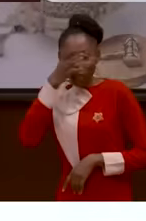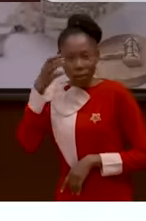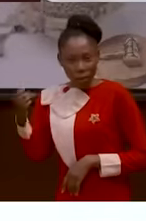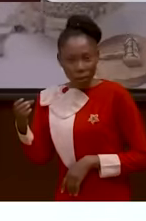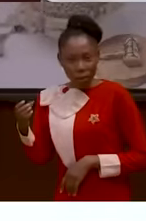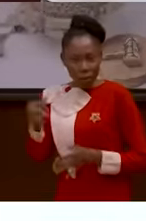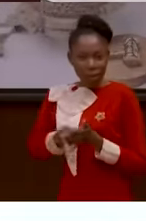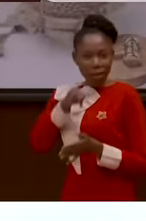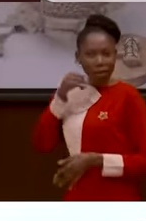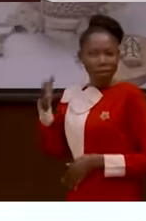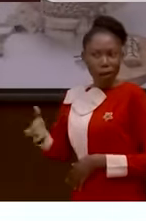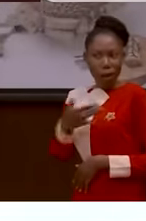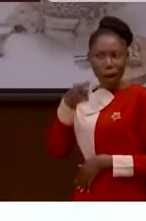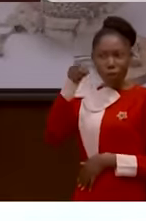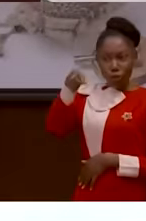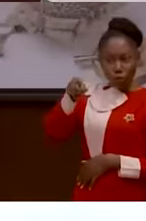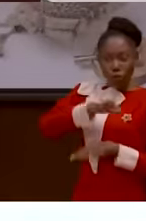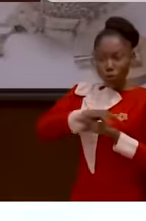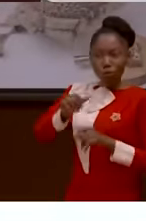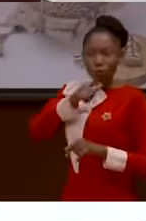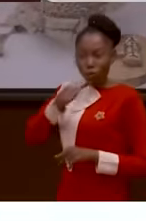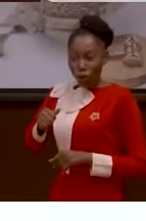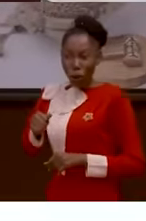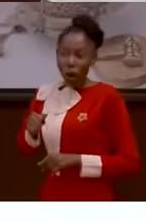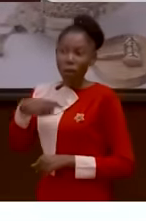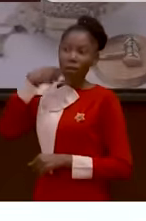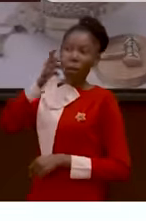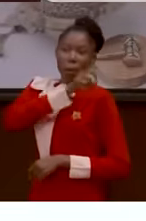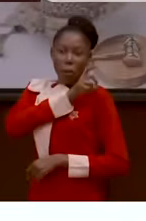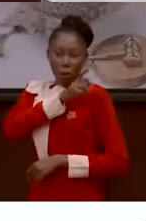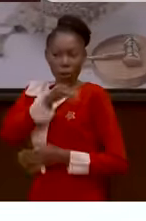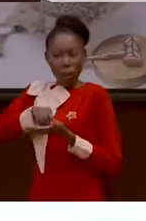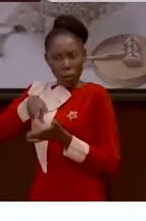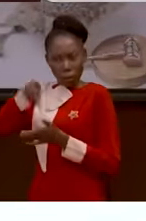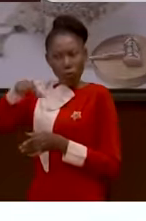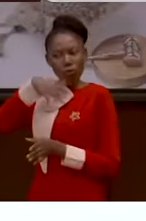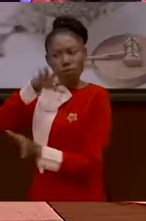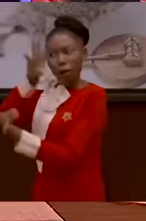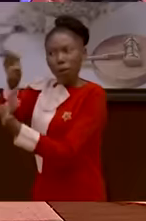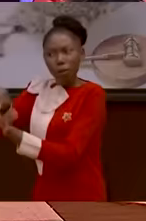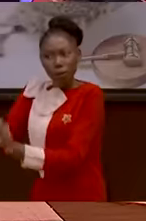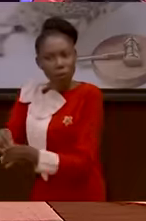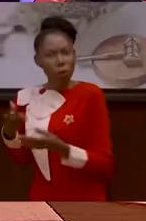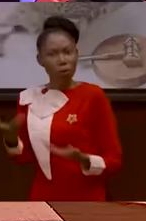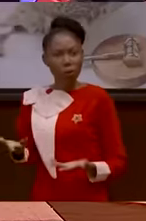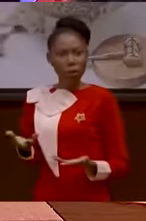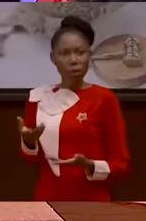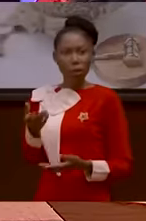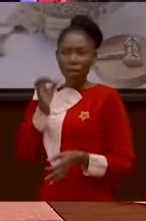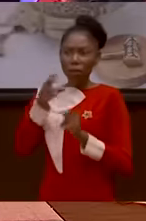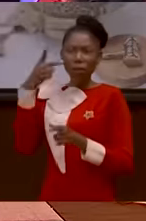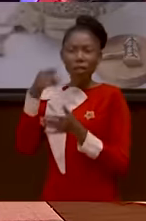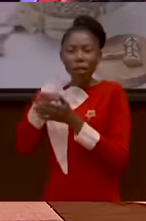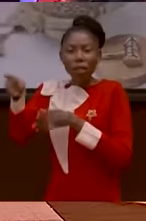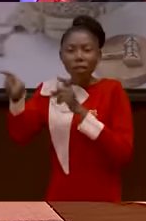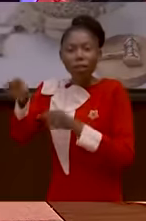it, that means even you yourself, you are liable. Okay. So if you see a crime being committed then,